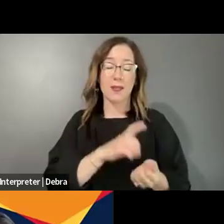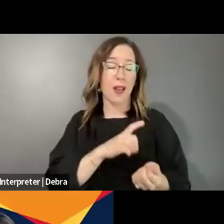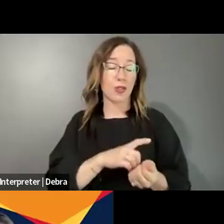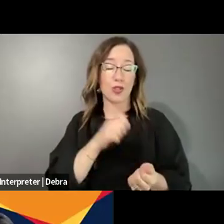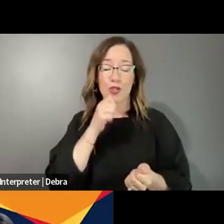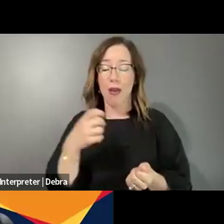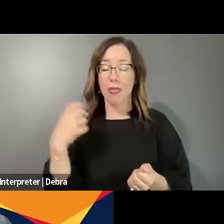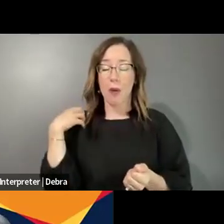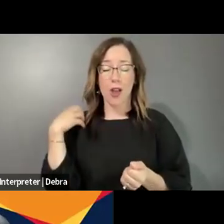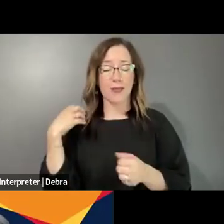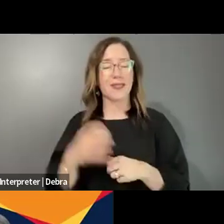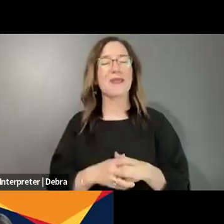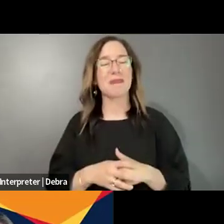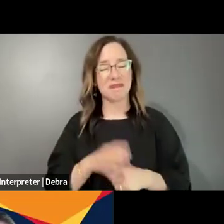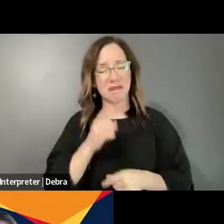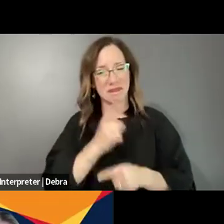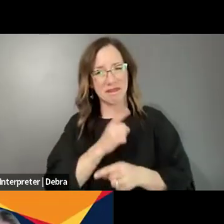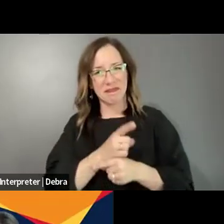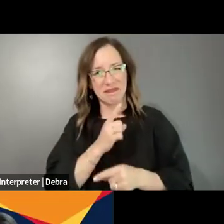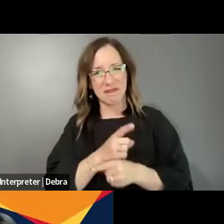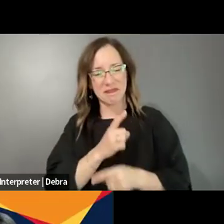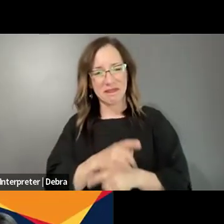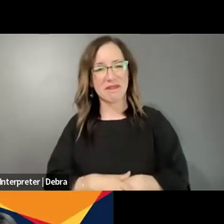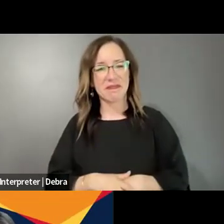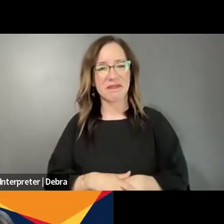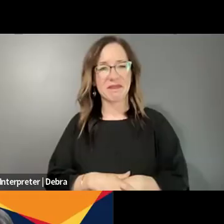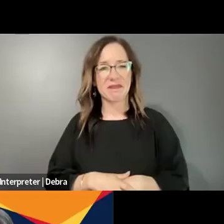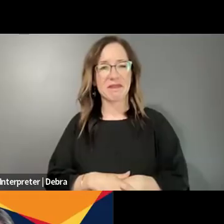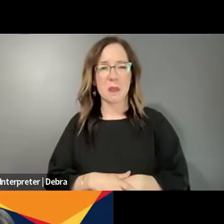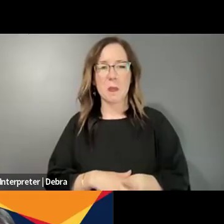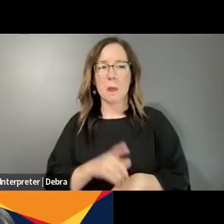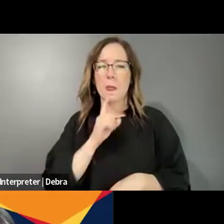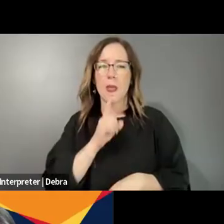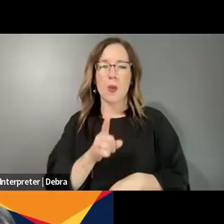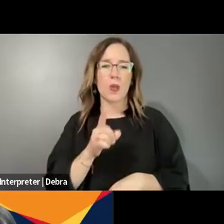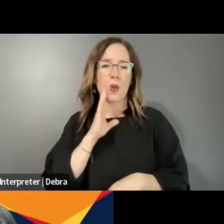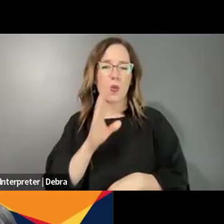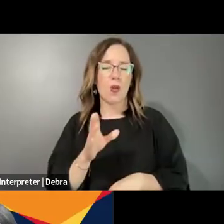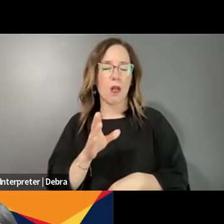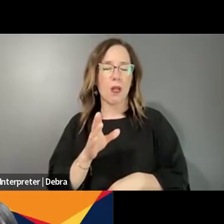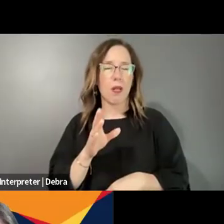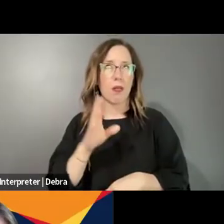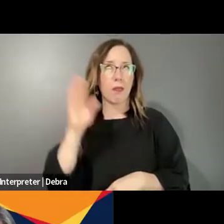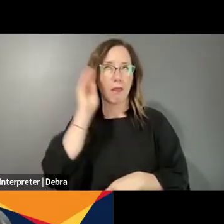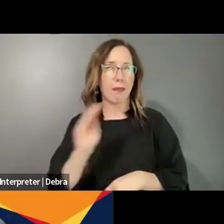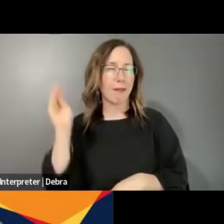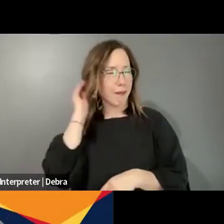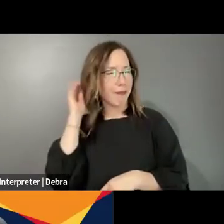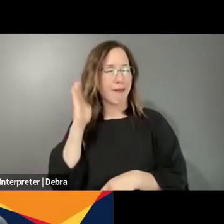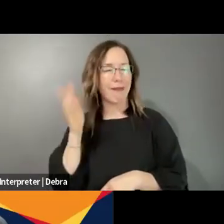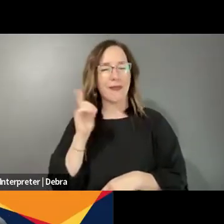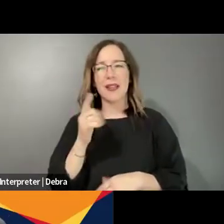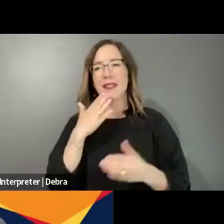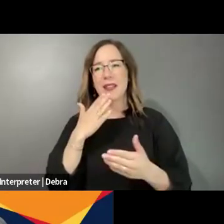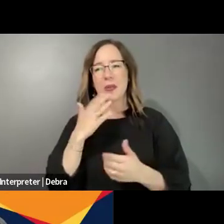the bosses. That's right. That's right. But I really will take that message home with me. So thank